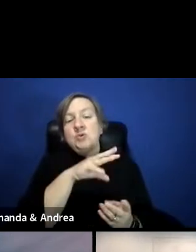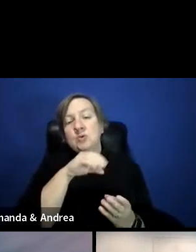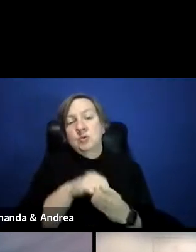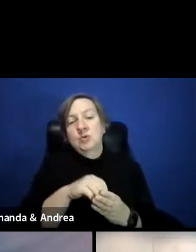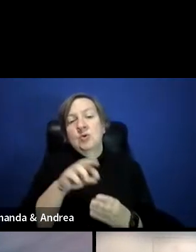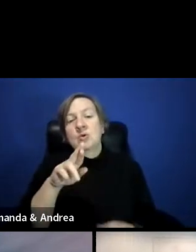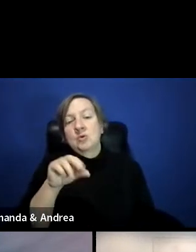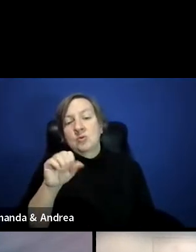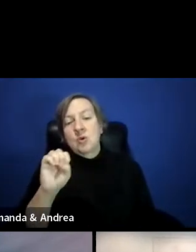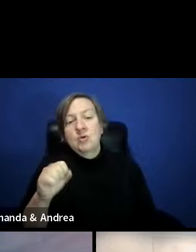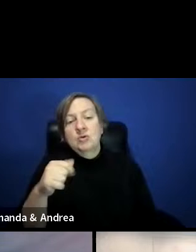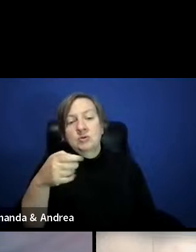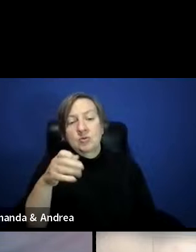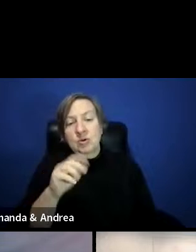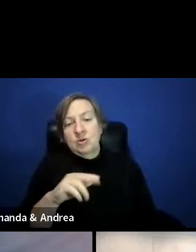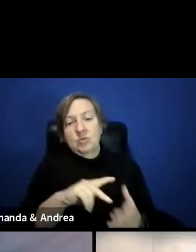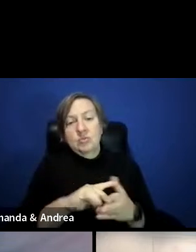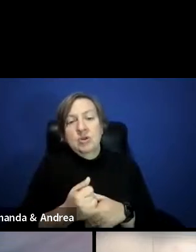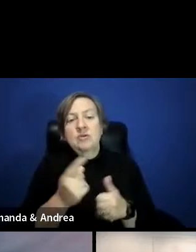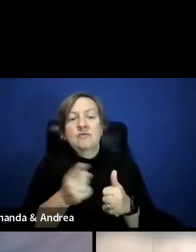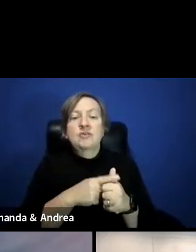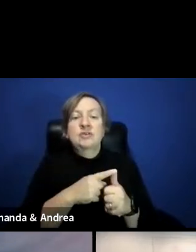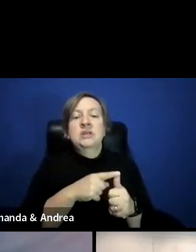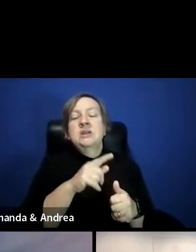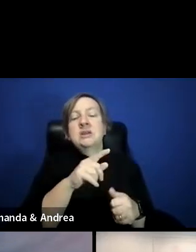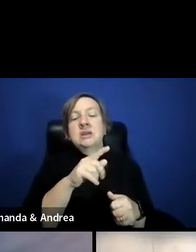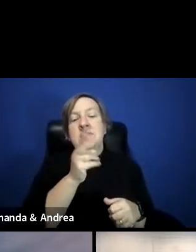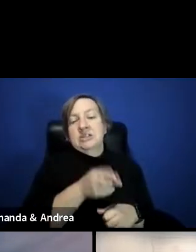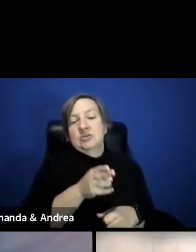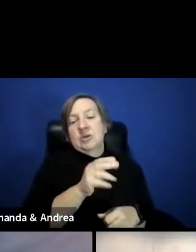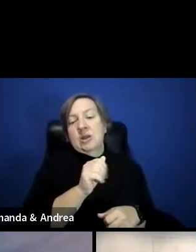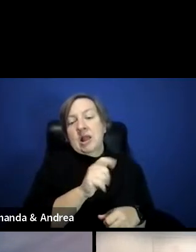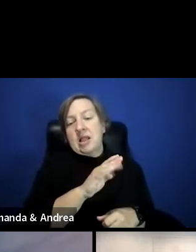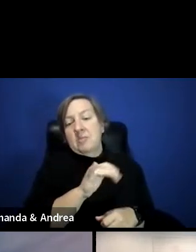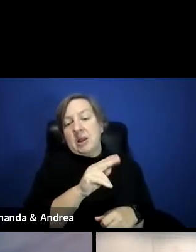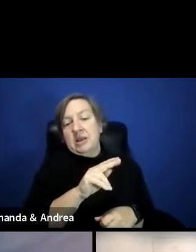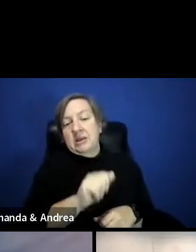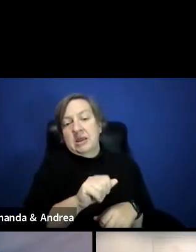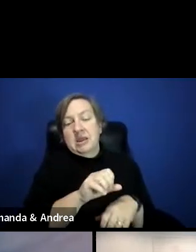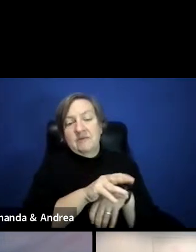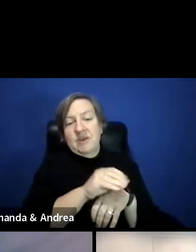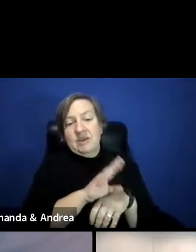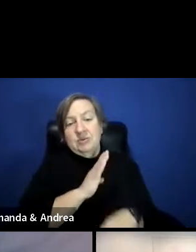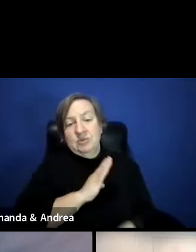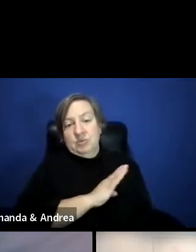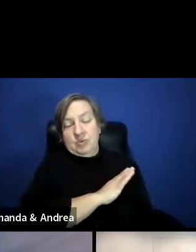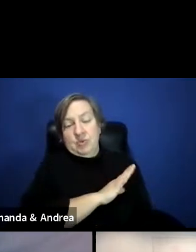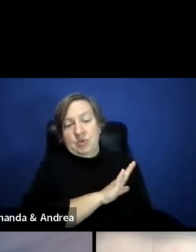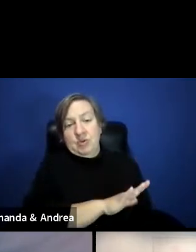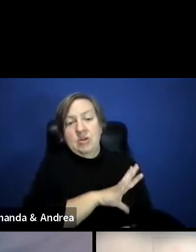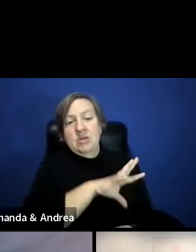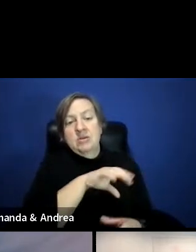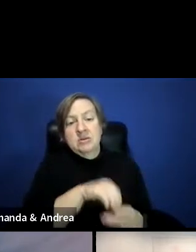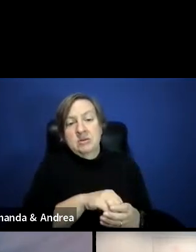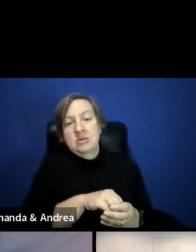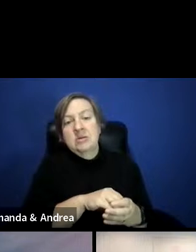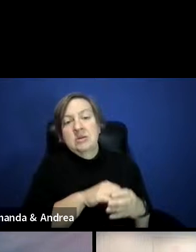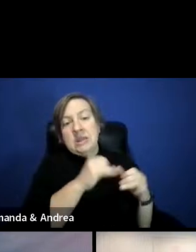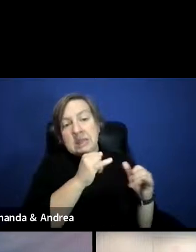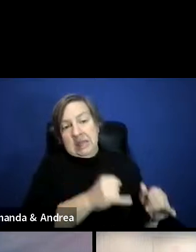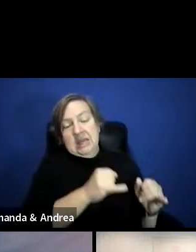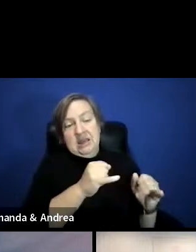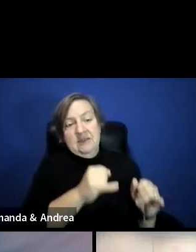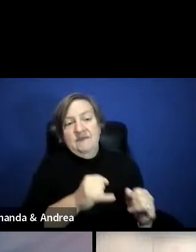project. The first is the Historic Albina Advisory Board. They are made up of wholly individuals